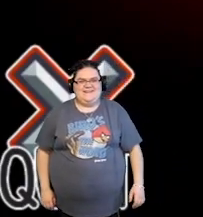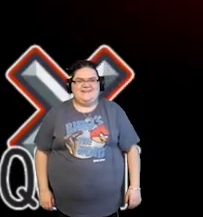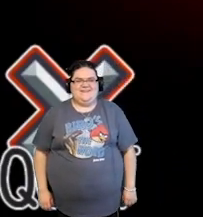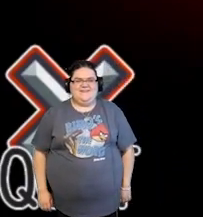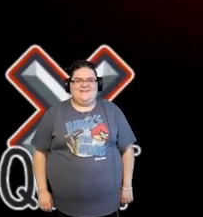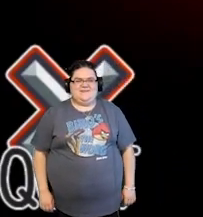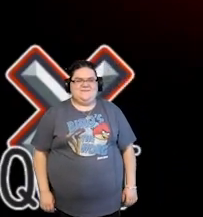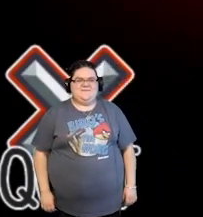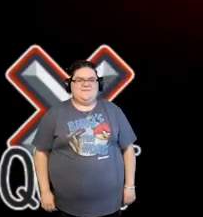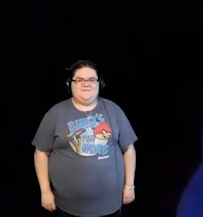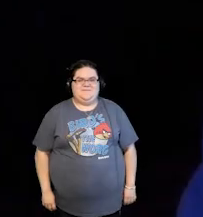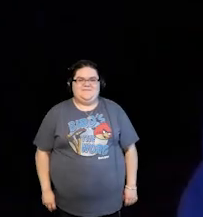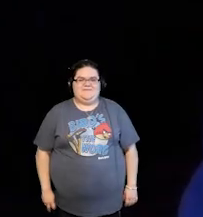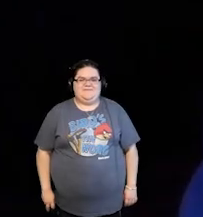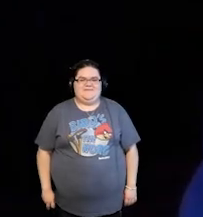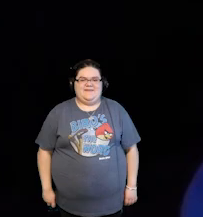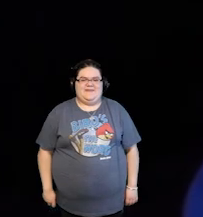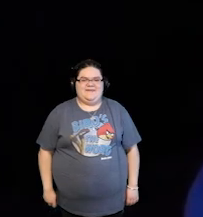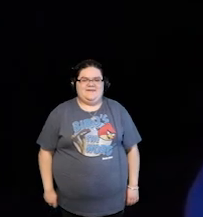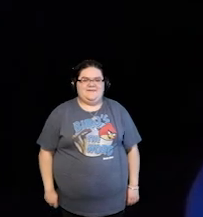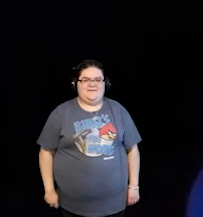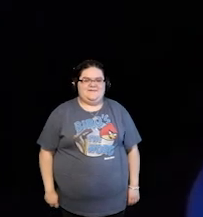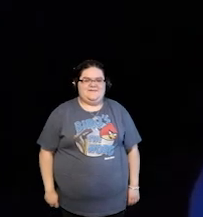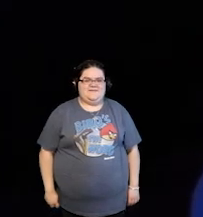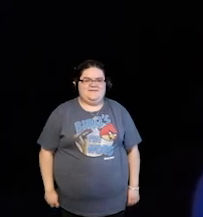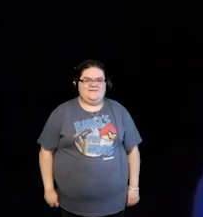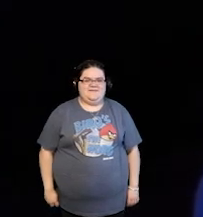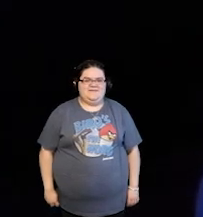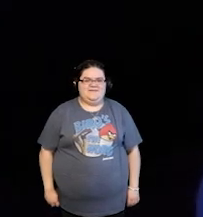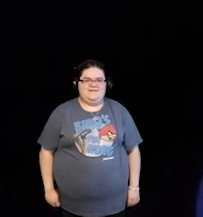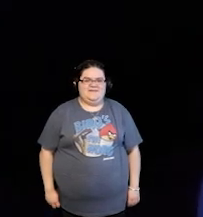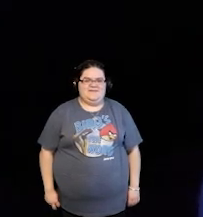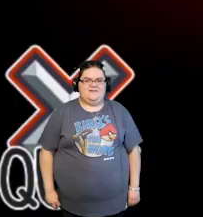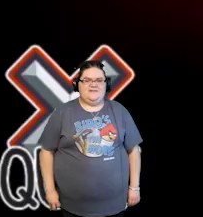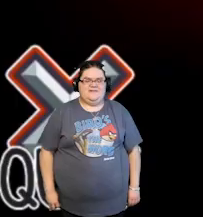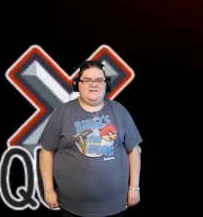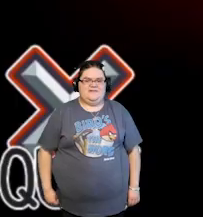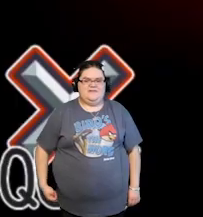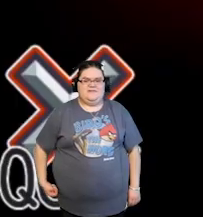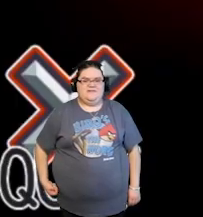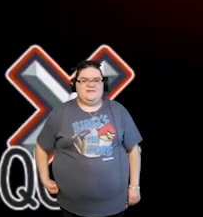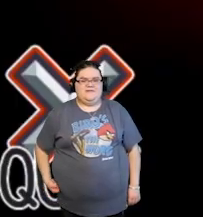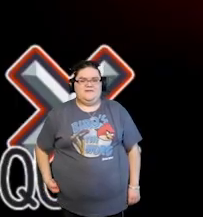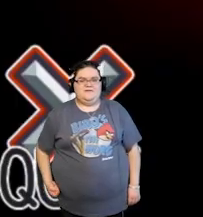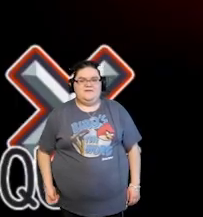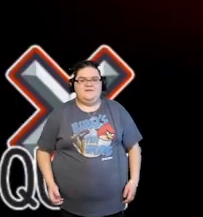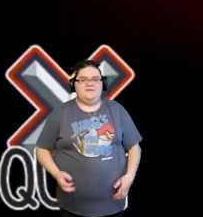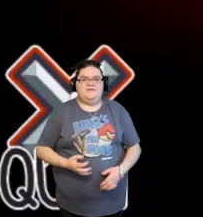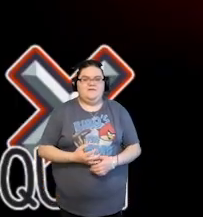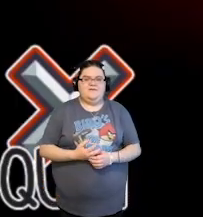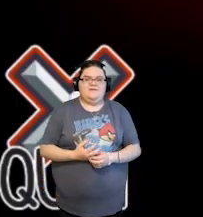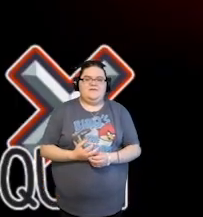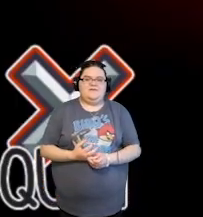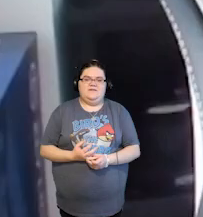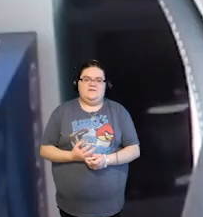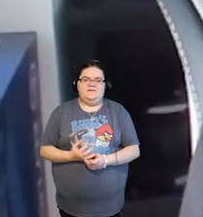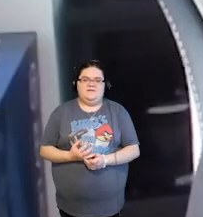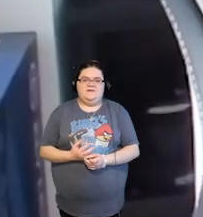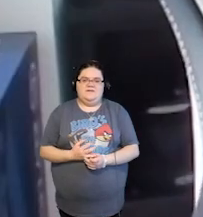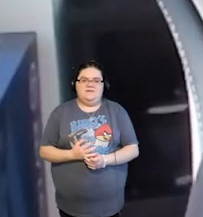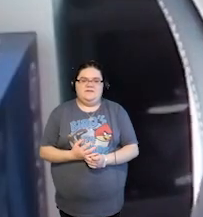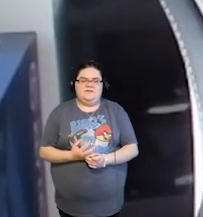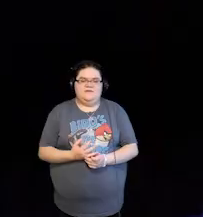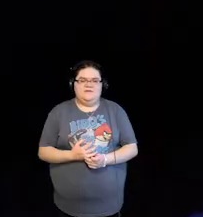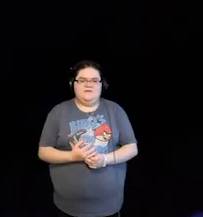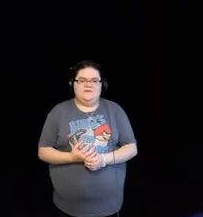When did Ladin come in and kill you? You saw Ladin just dancing around the door electric. No, I didn't see him. No, Ethan did. What, just